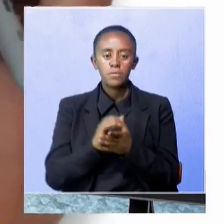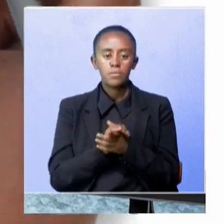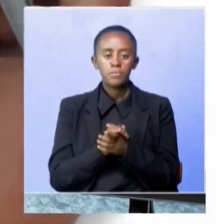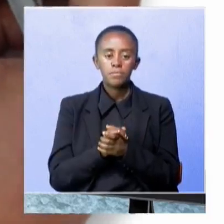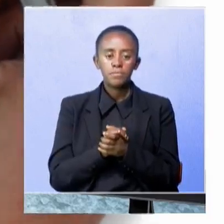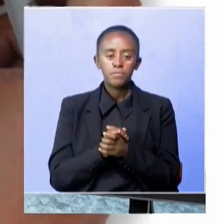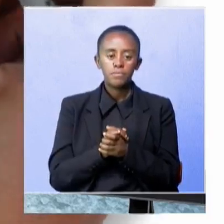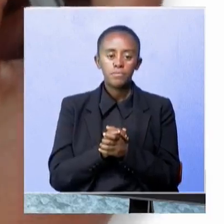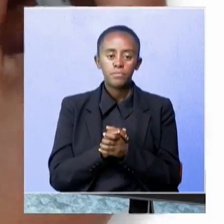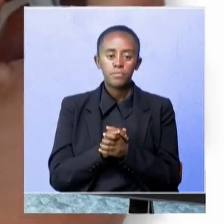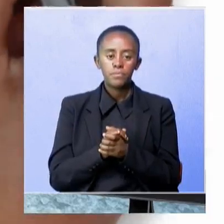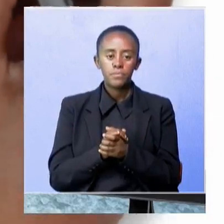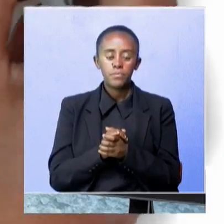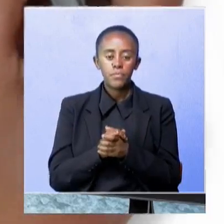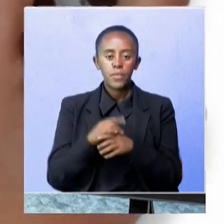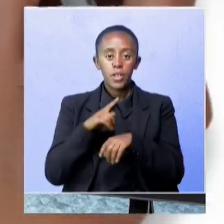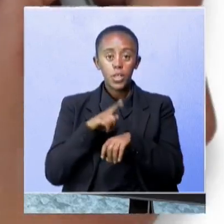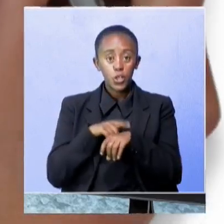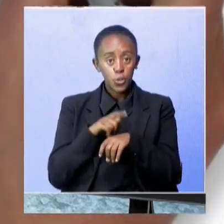oxygen during